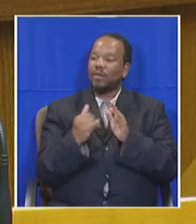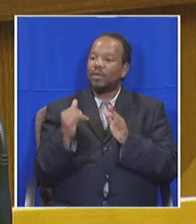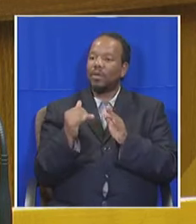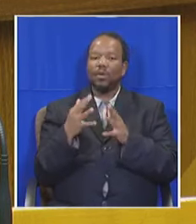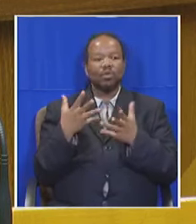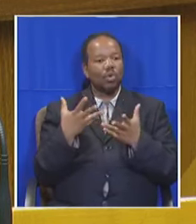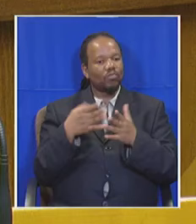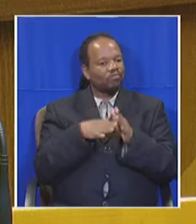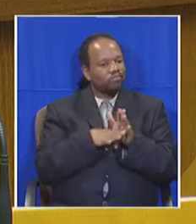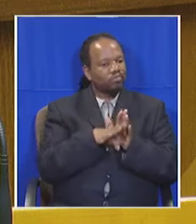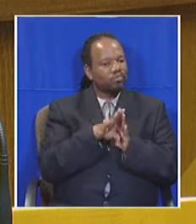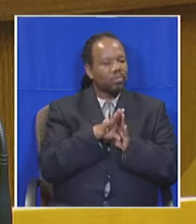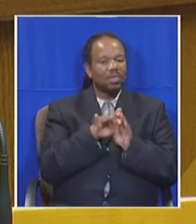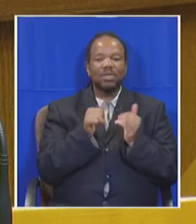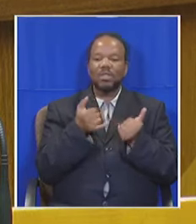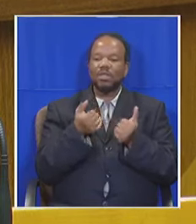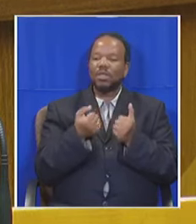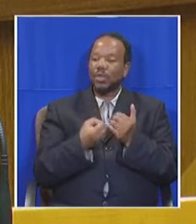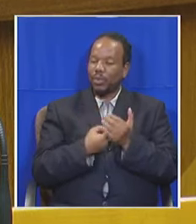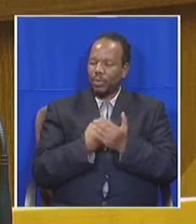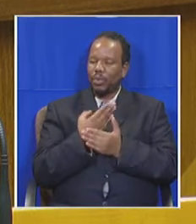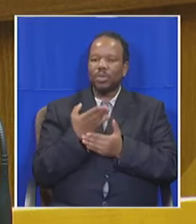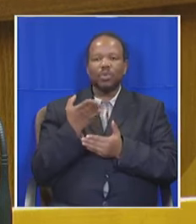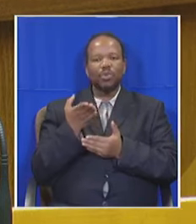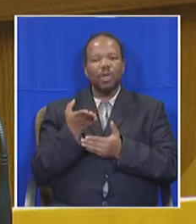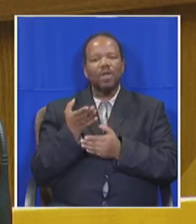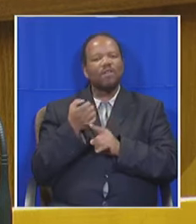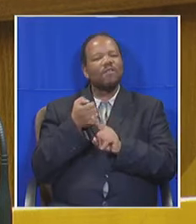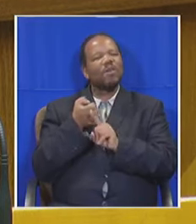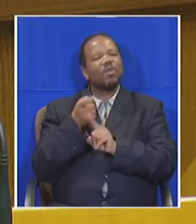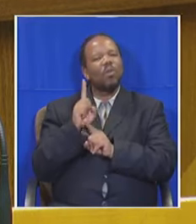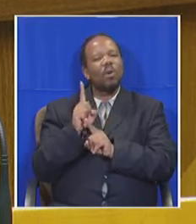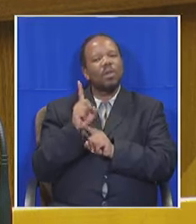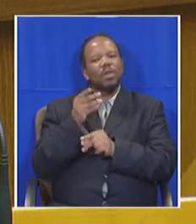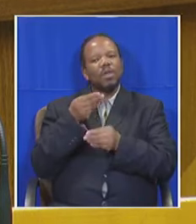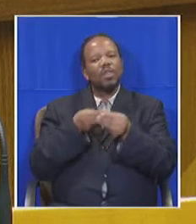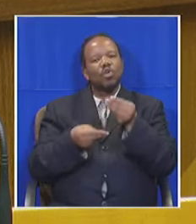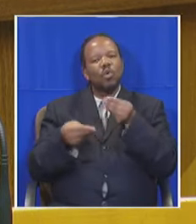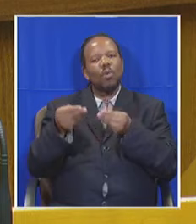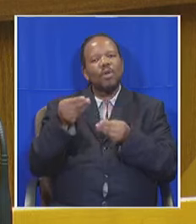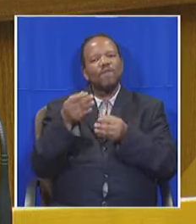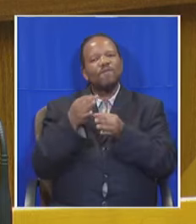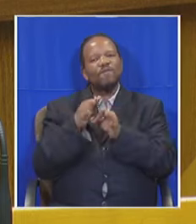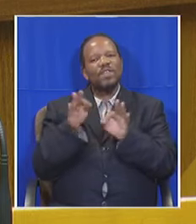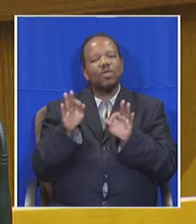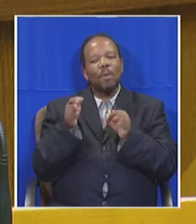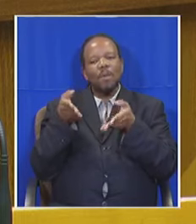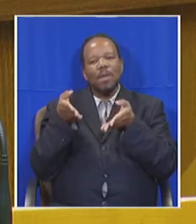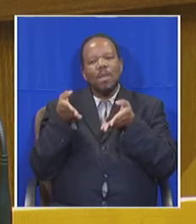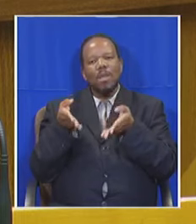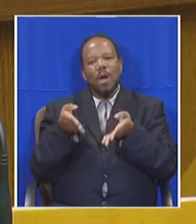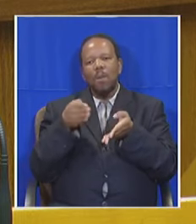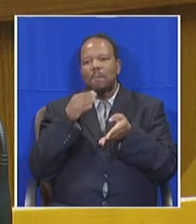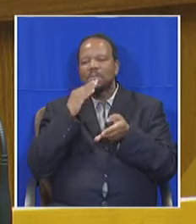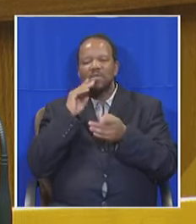ground. Our youth today are fighting for economic freedom in our lifetime, not because it has to be a destination.